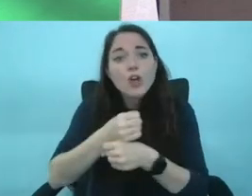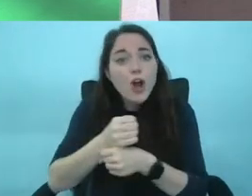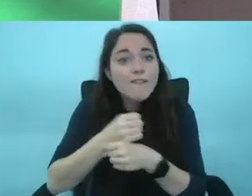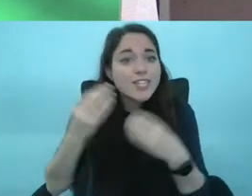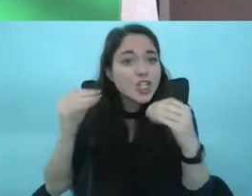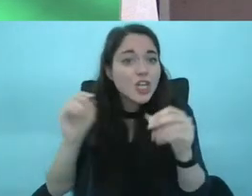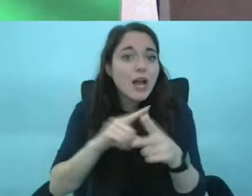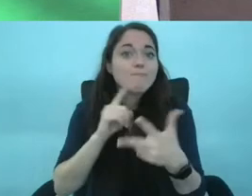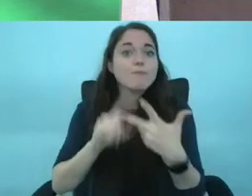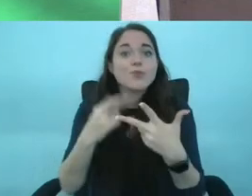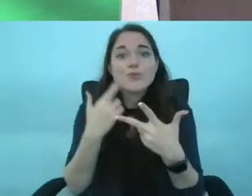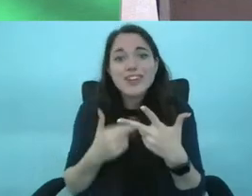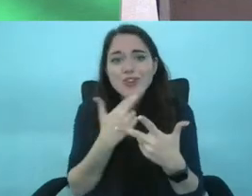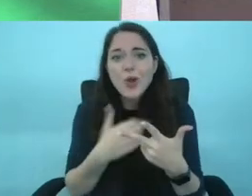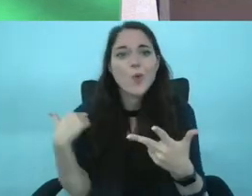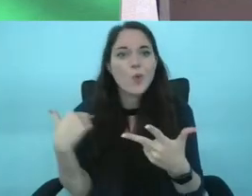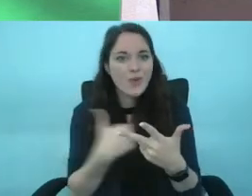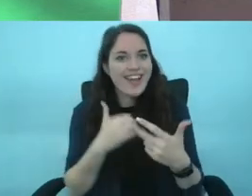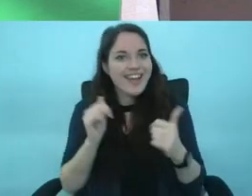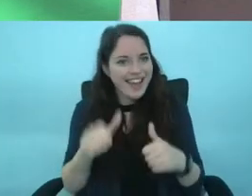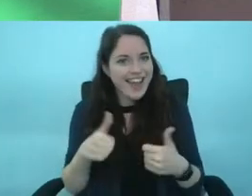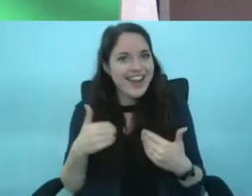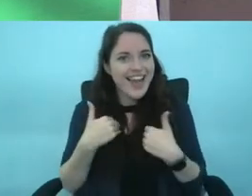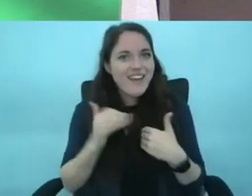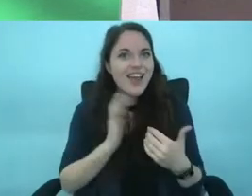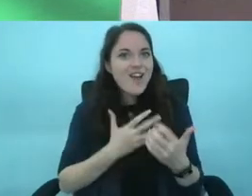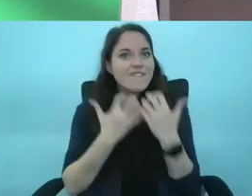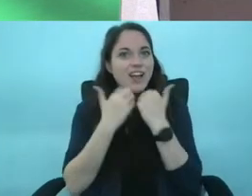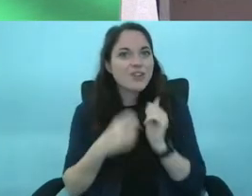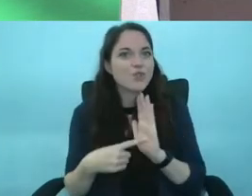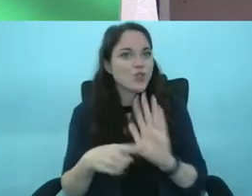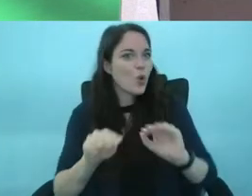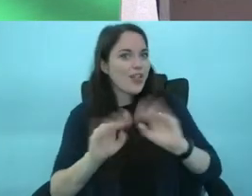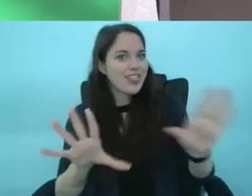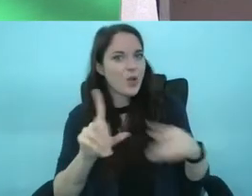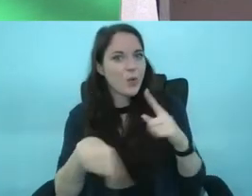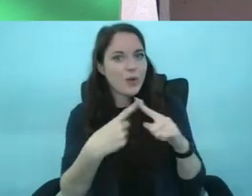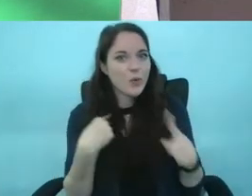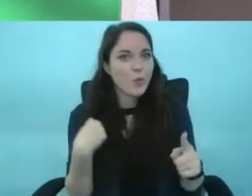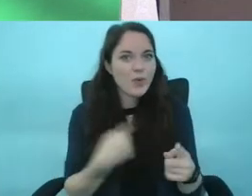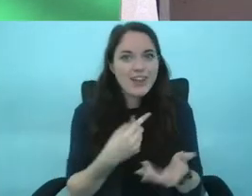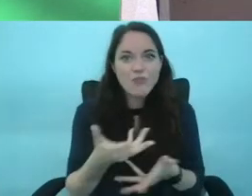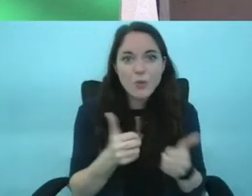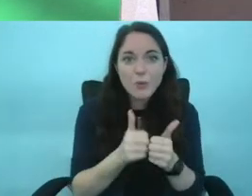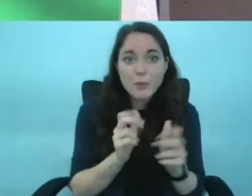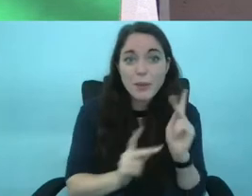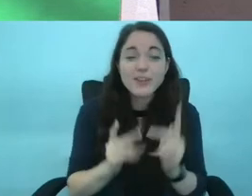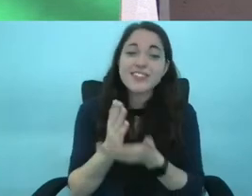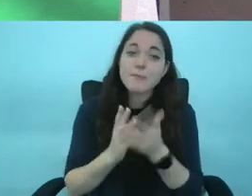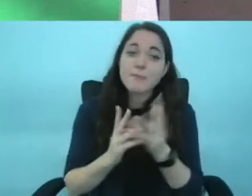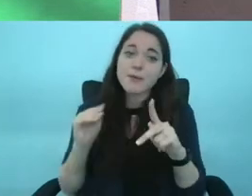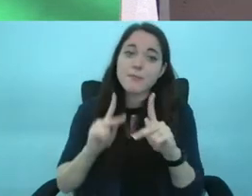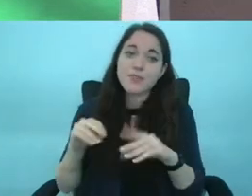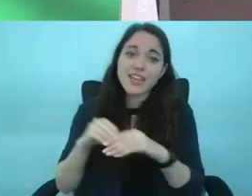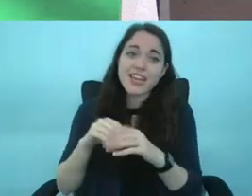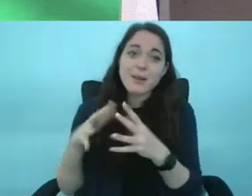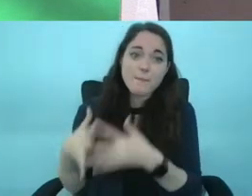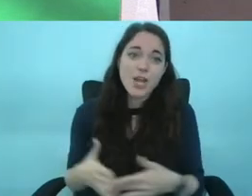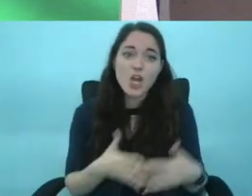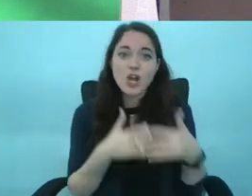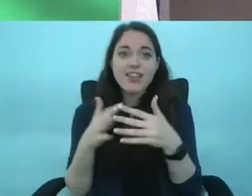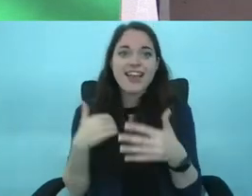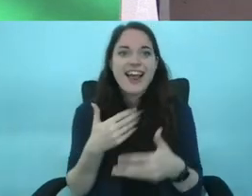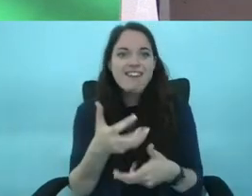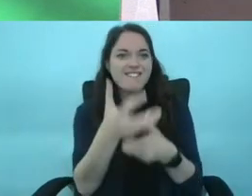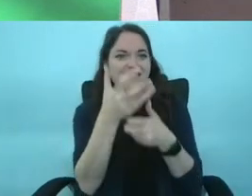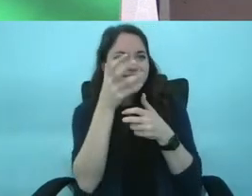daily as we interact with other people. There are some, however, in the U.S. that have faith in persons or